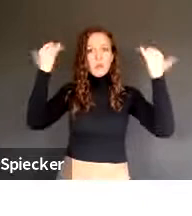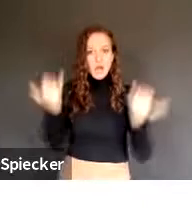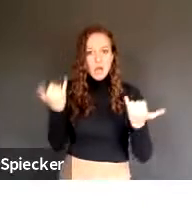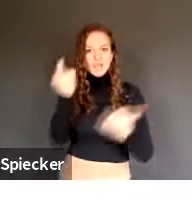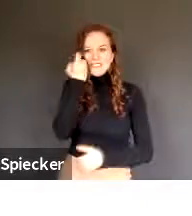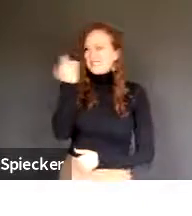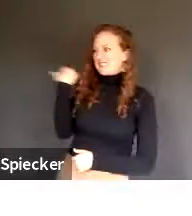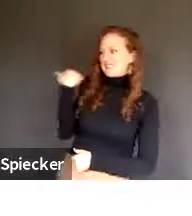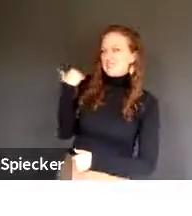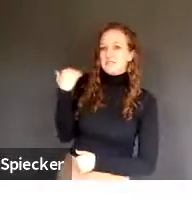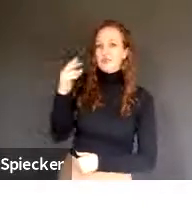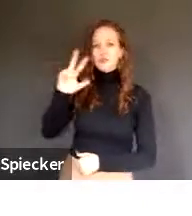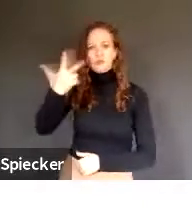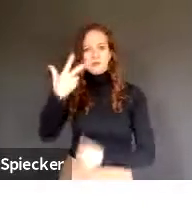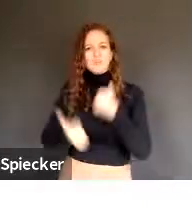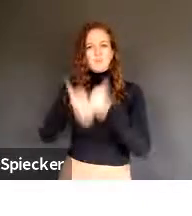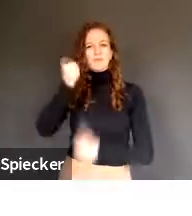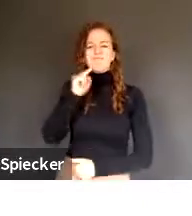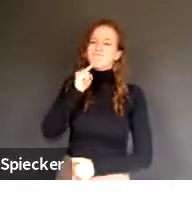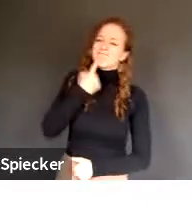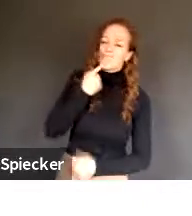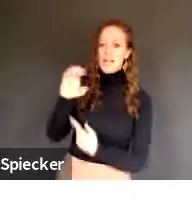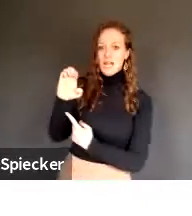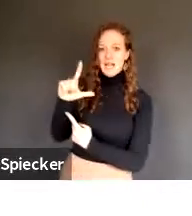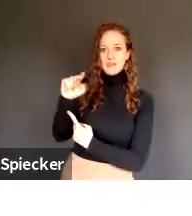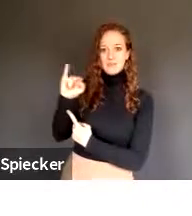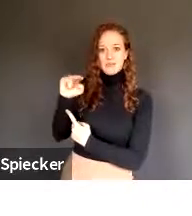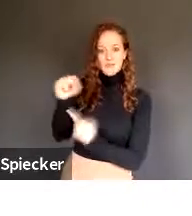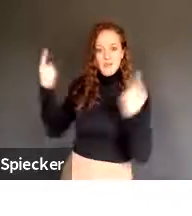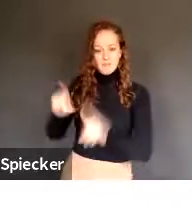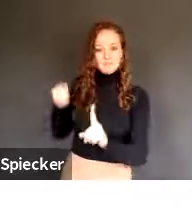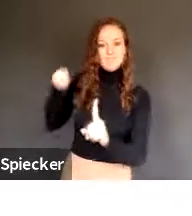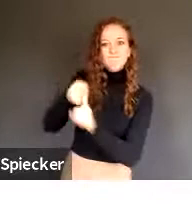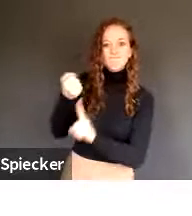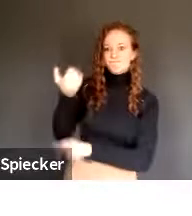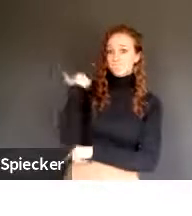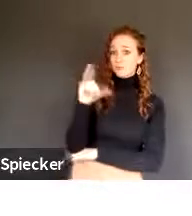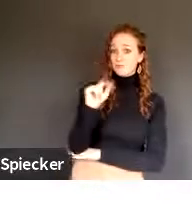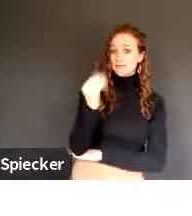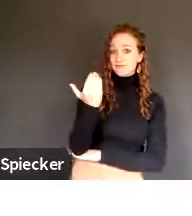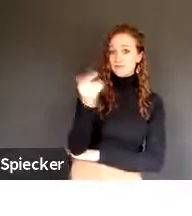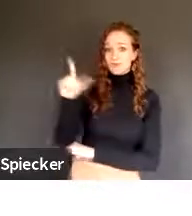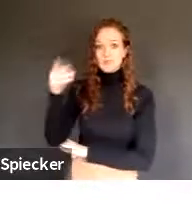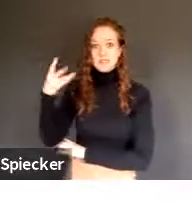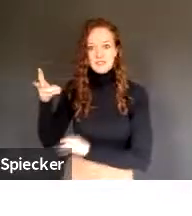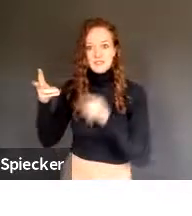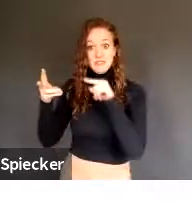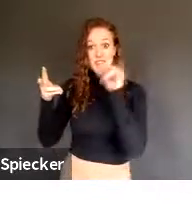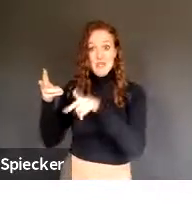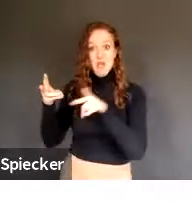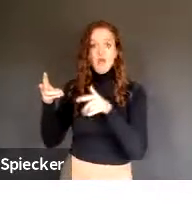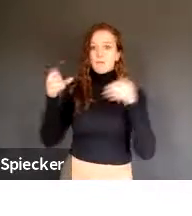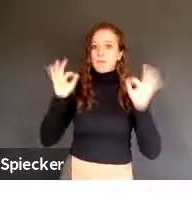light availability, herbivory, coastal upwelling, and then the macroalgal species identity and life history stages and how those all come into